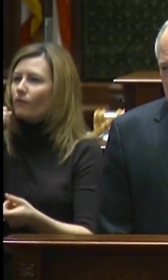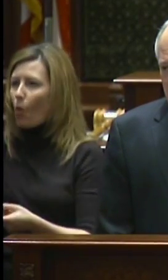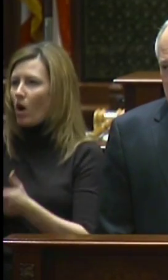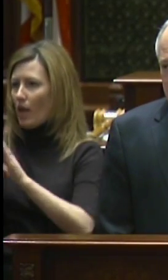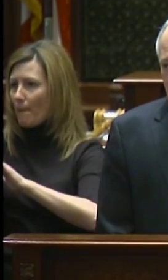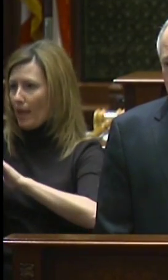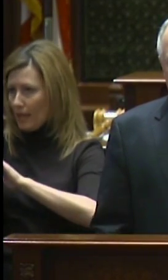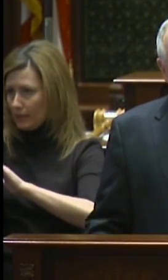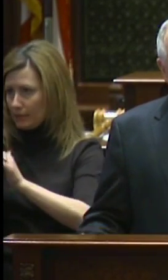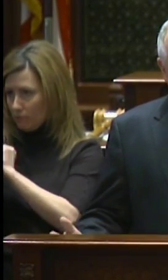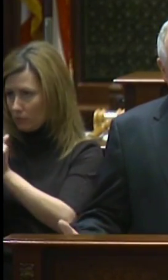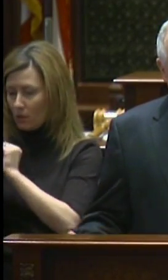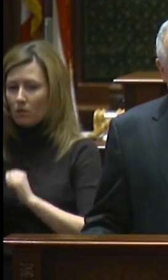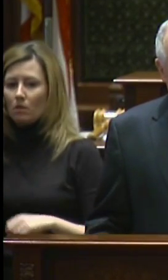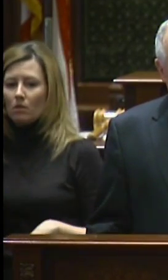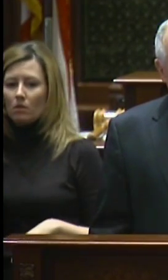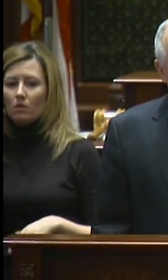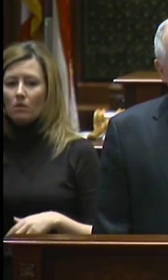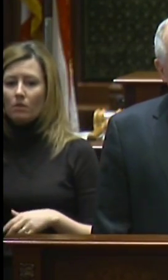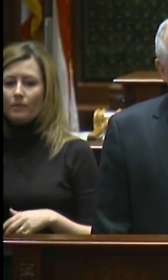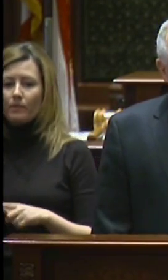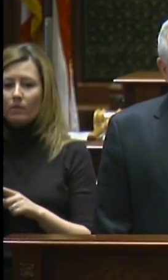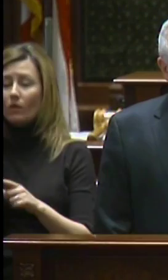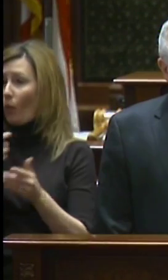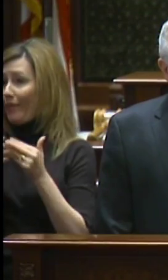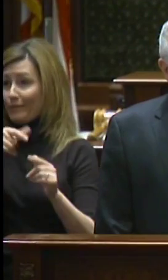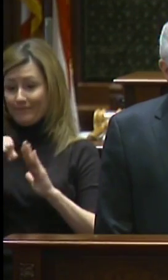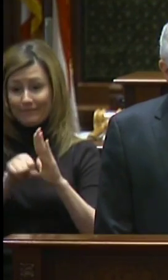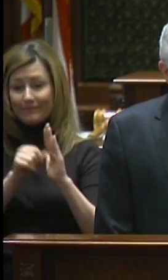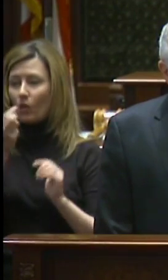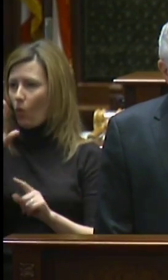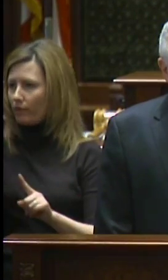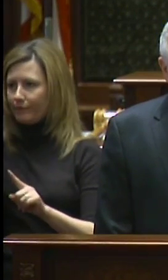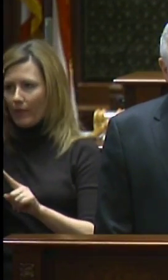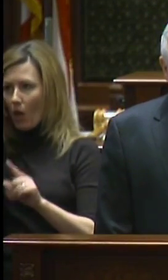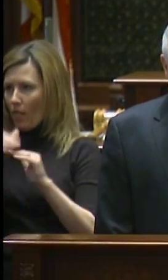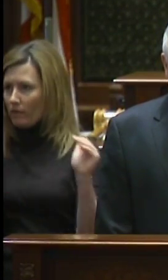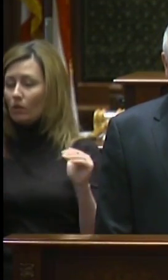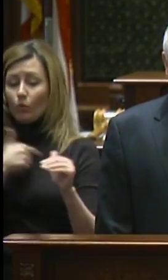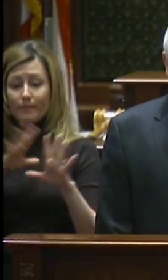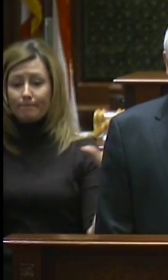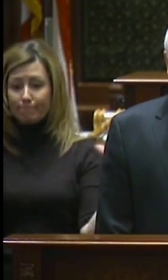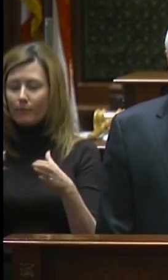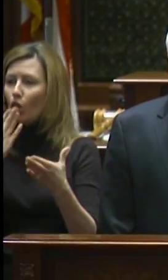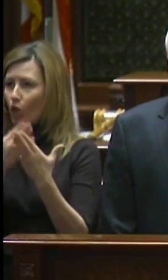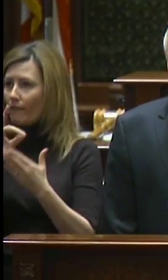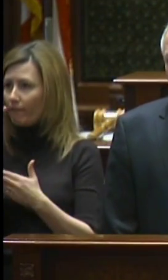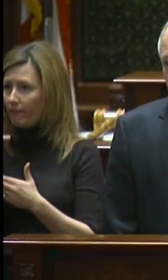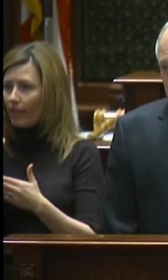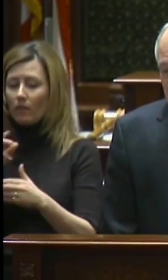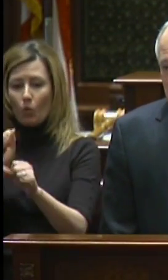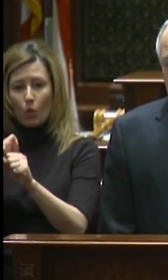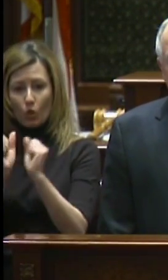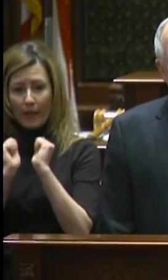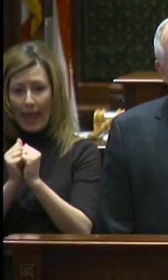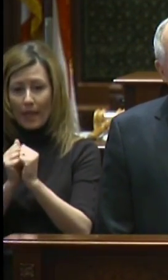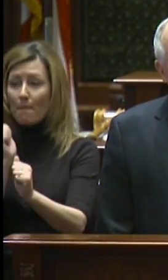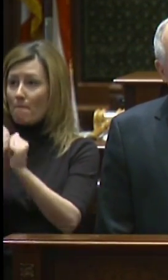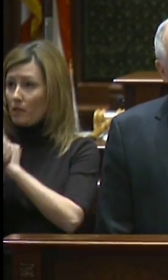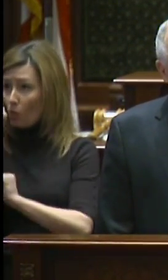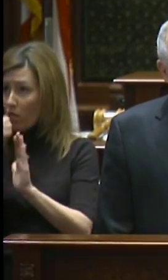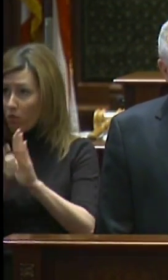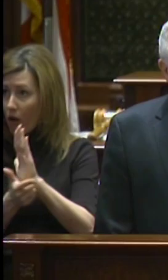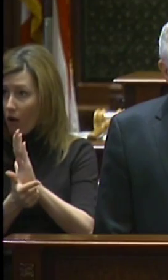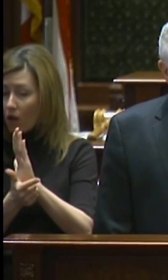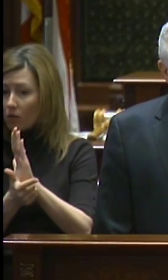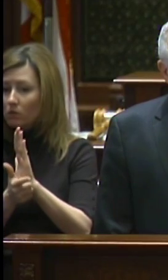in this country or at the federal level. We came together in good faith. We worked together. We passed one law